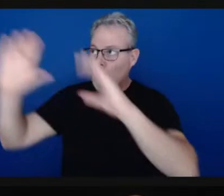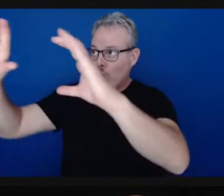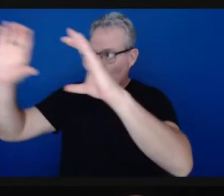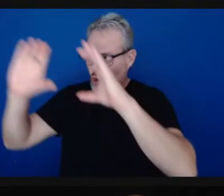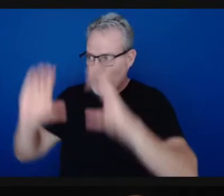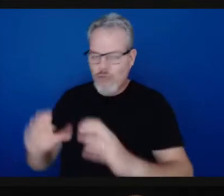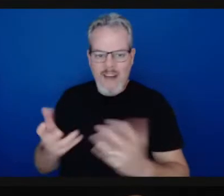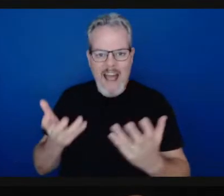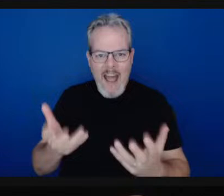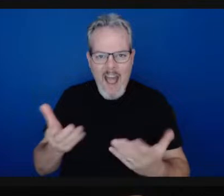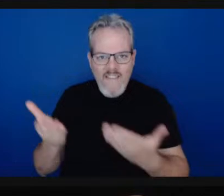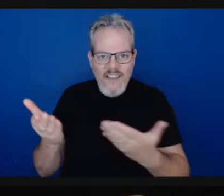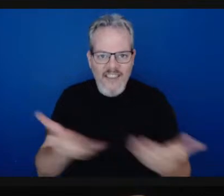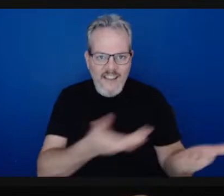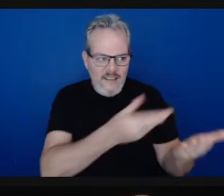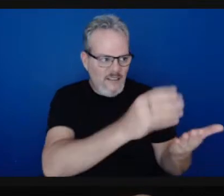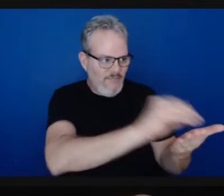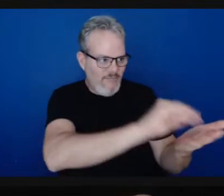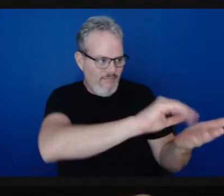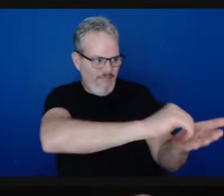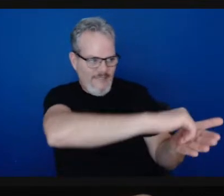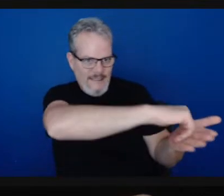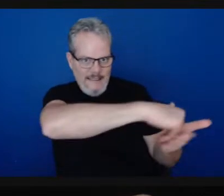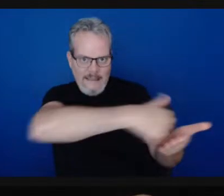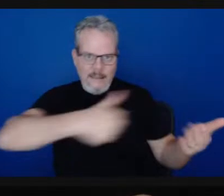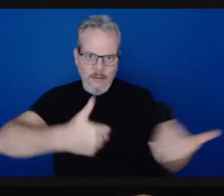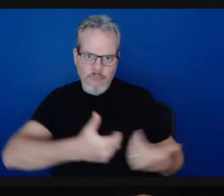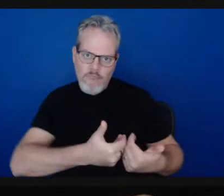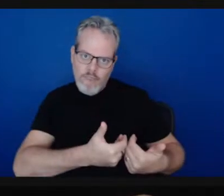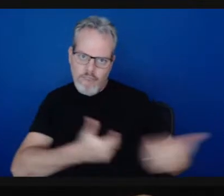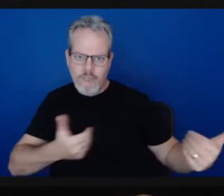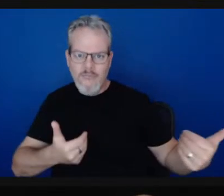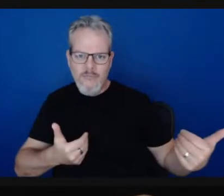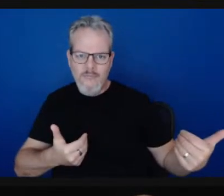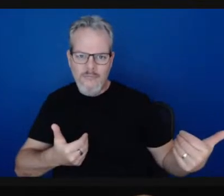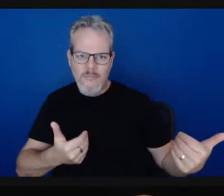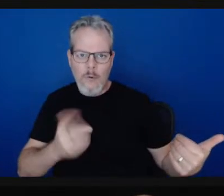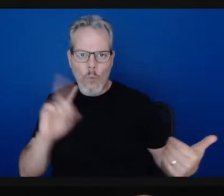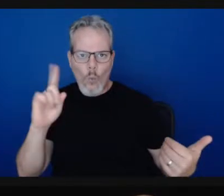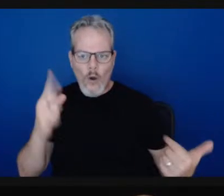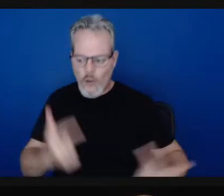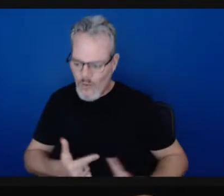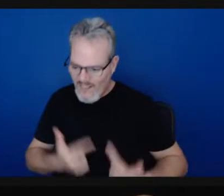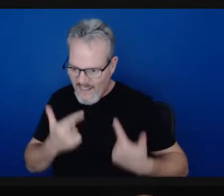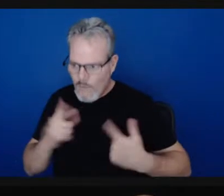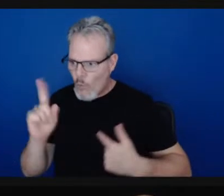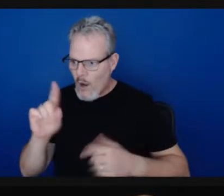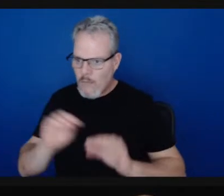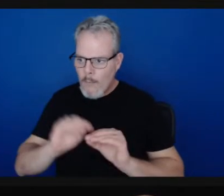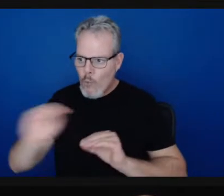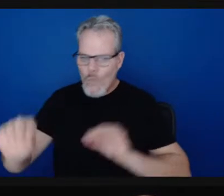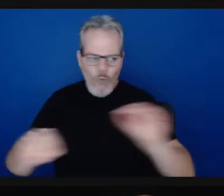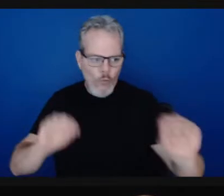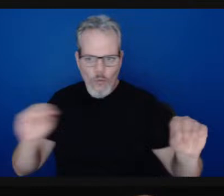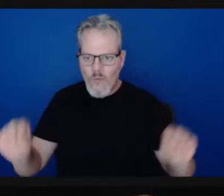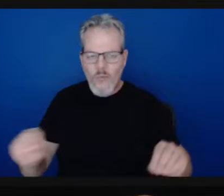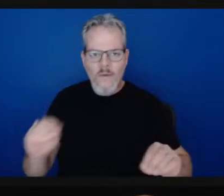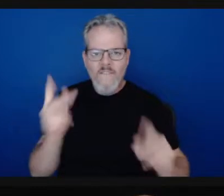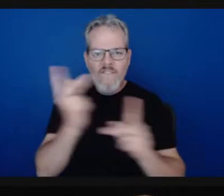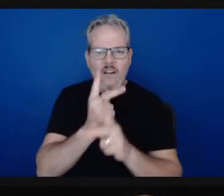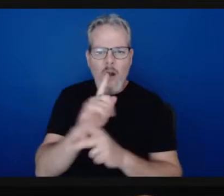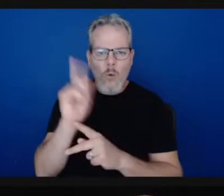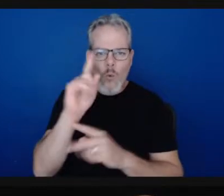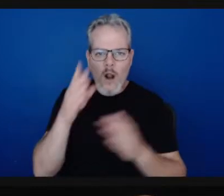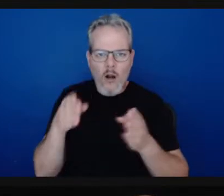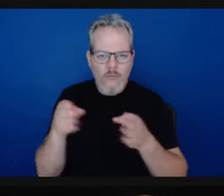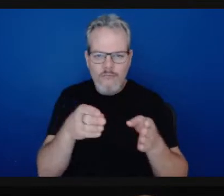fall on you away from where you spend a lot of time, moving heavy or unstable objects away from your escape routes and doors, so you're not blocking your pathways